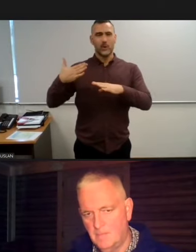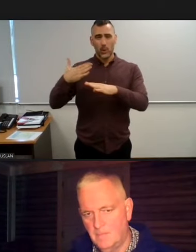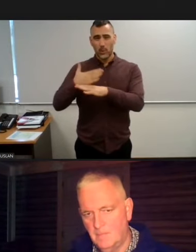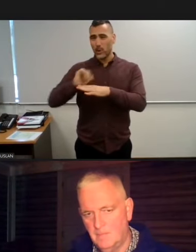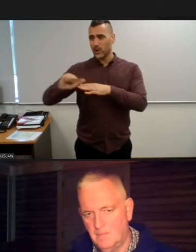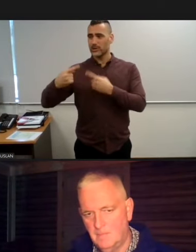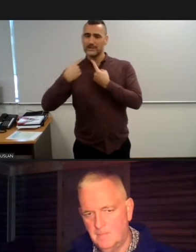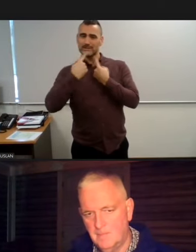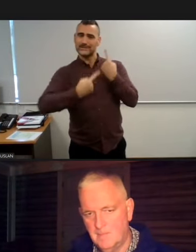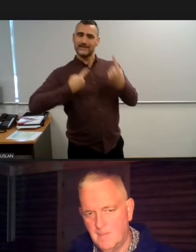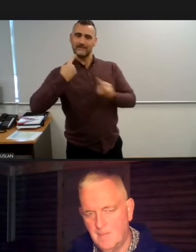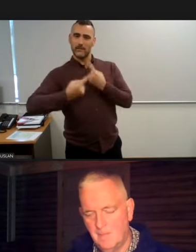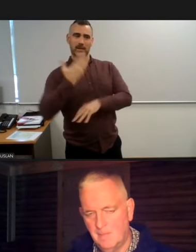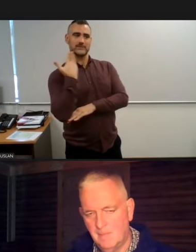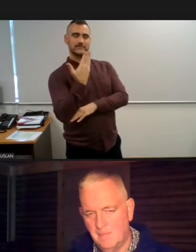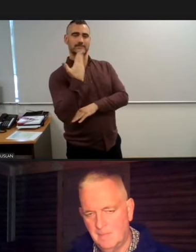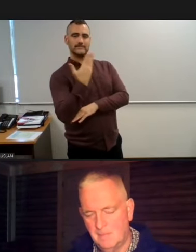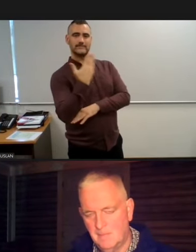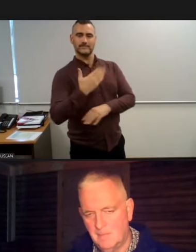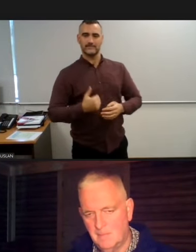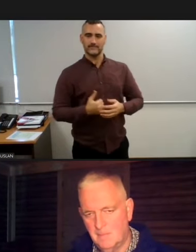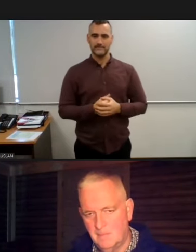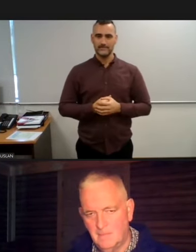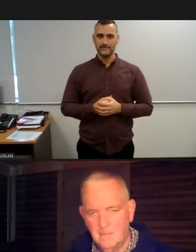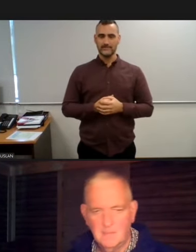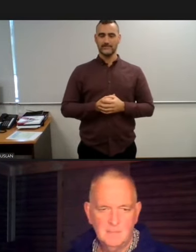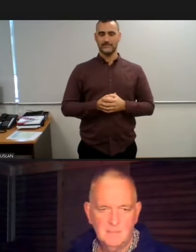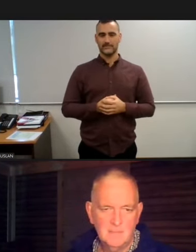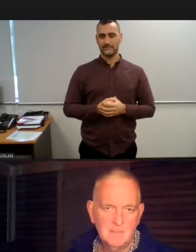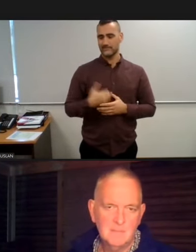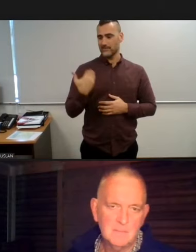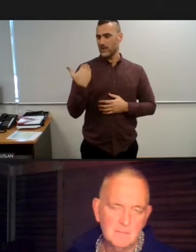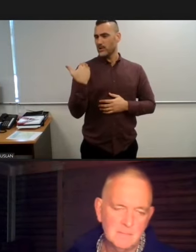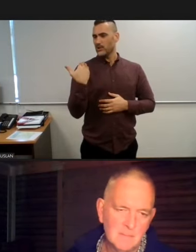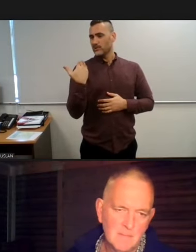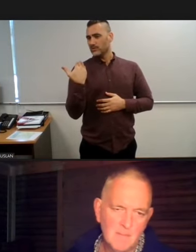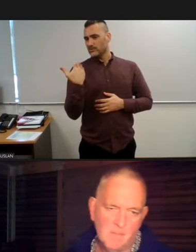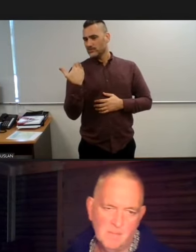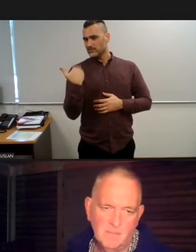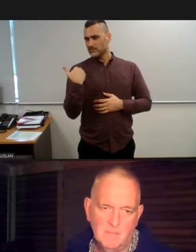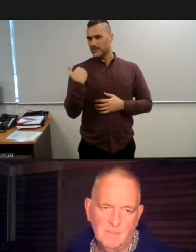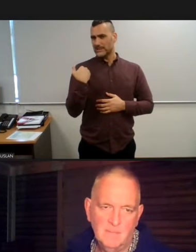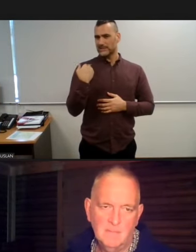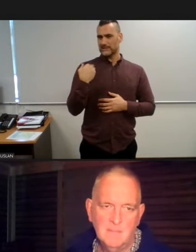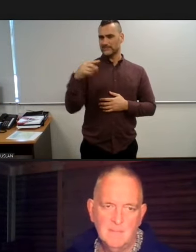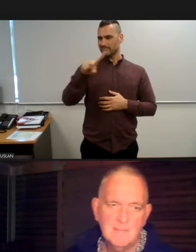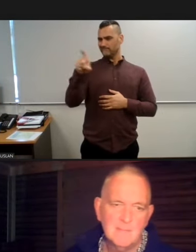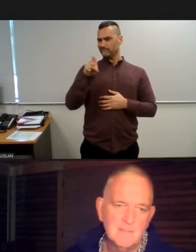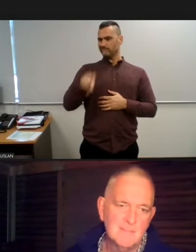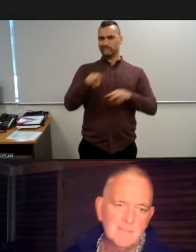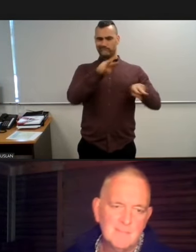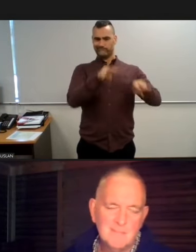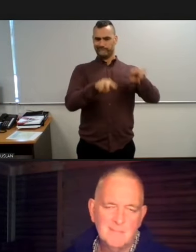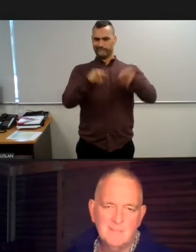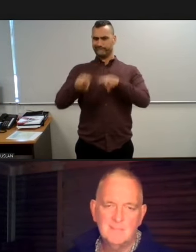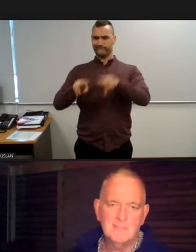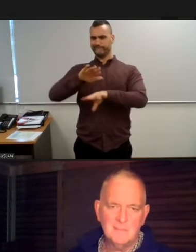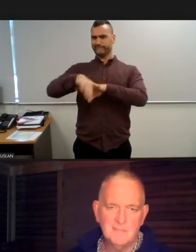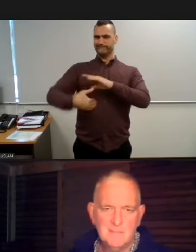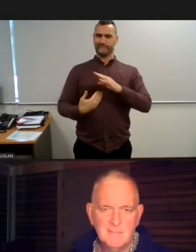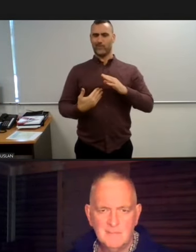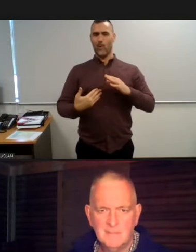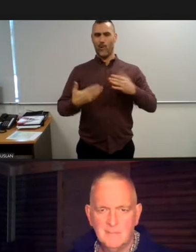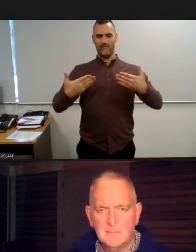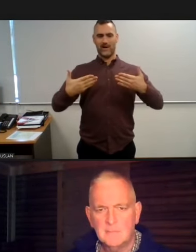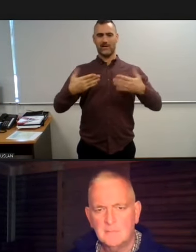this debate about, you know, the quality and character of the public service and these kinds of things. And I mean, anyone